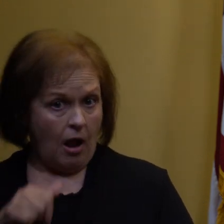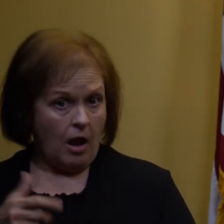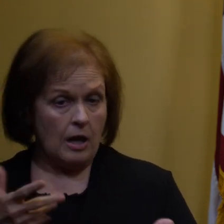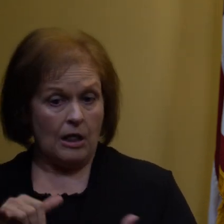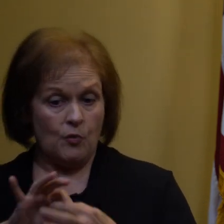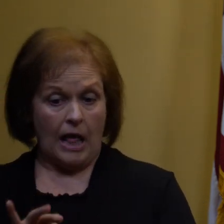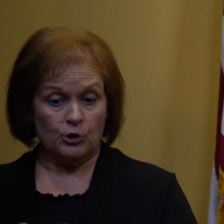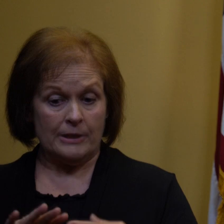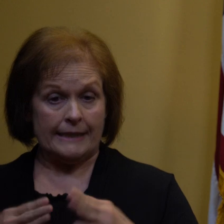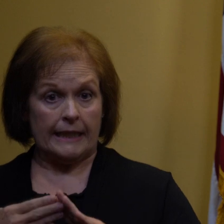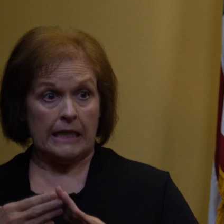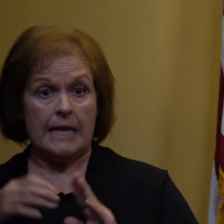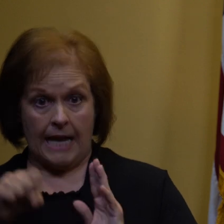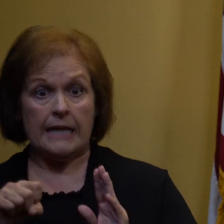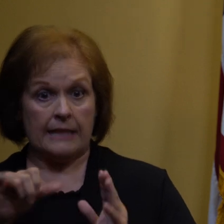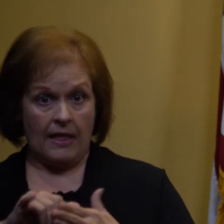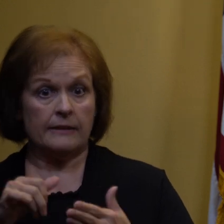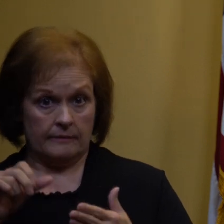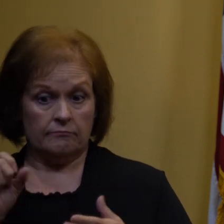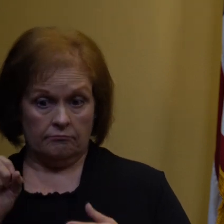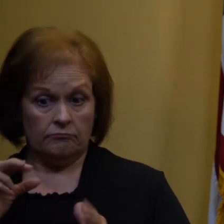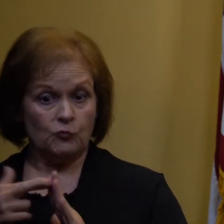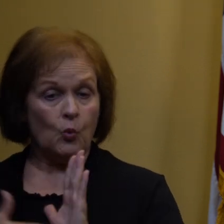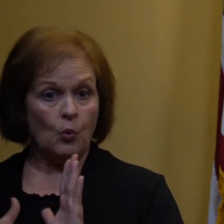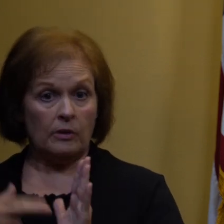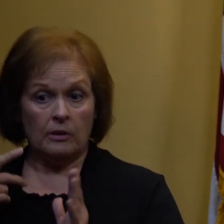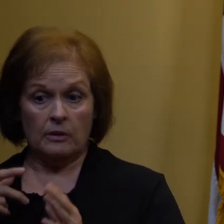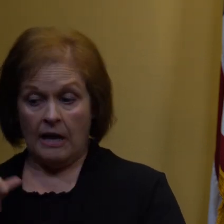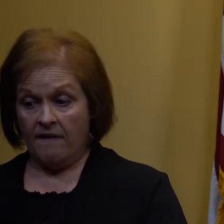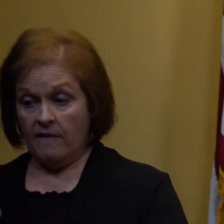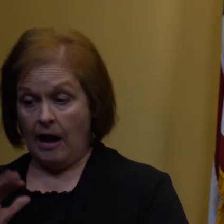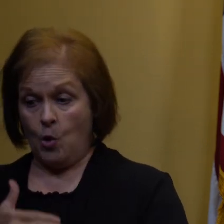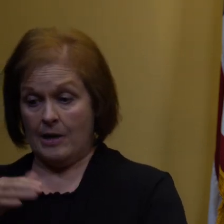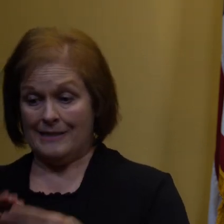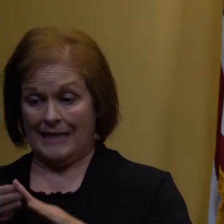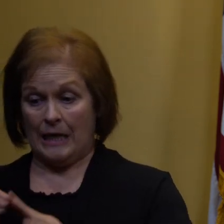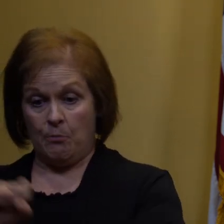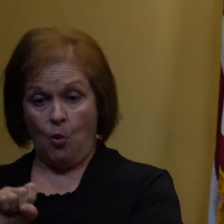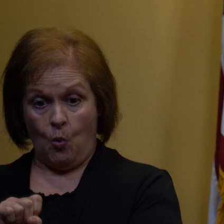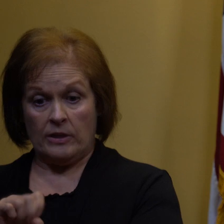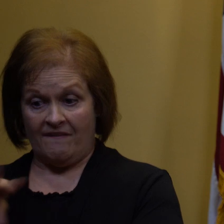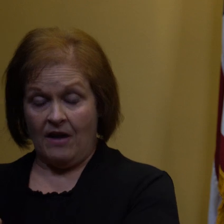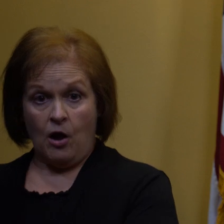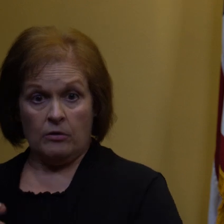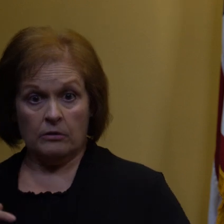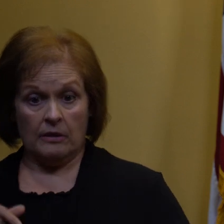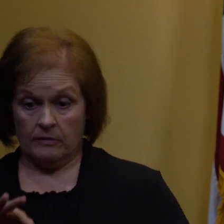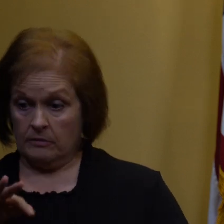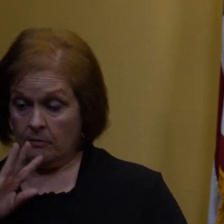it relates to the city, that's how it is, meaning when a city employee is involved. In terms of the state, I'm the